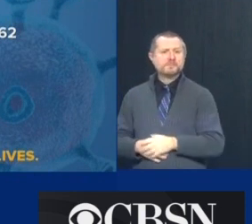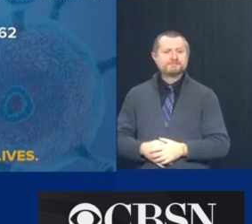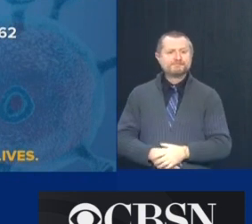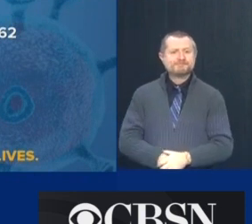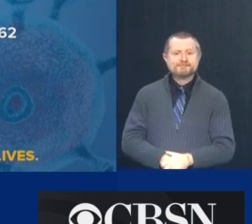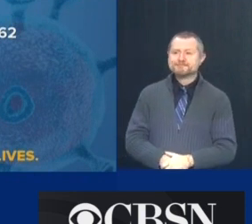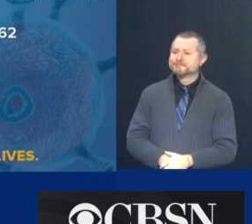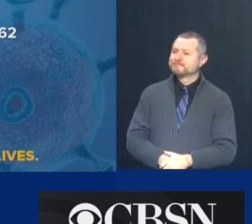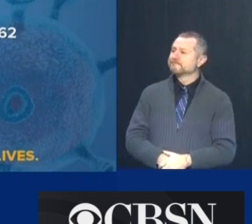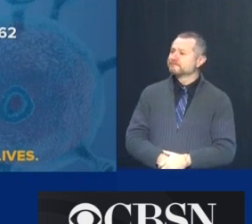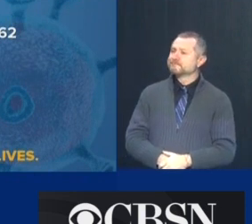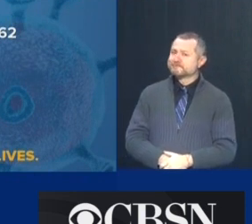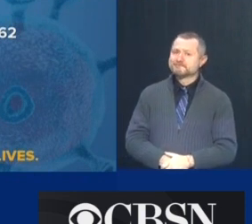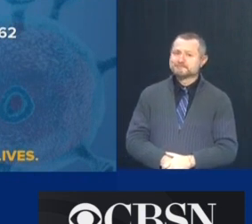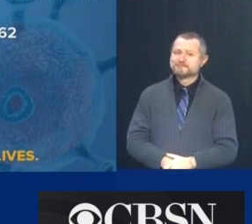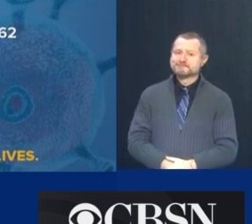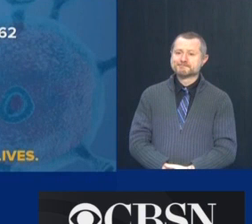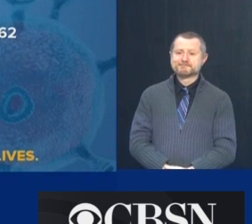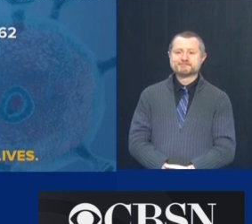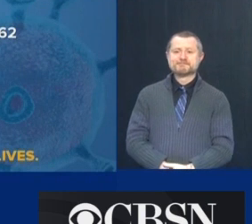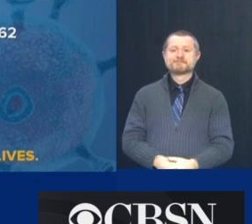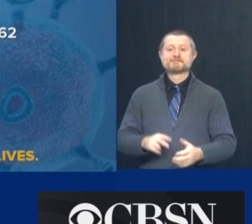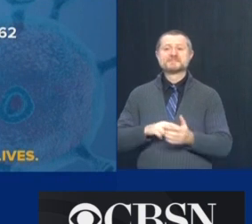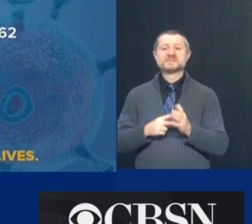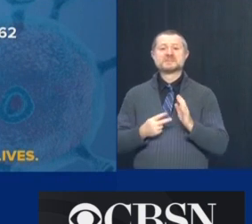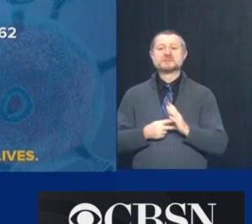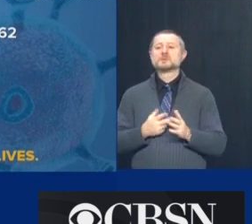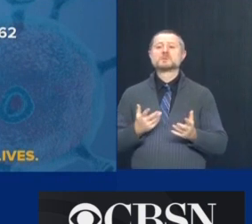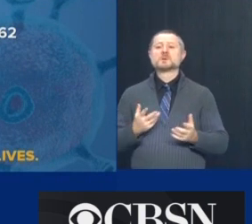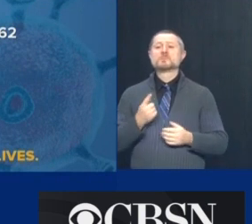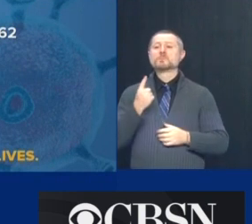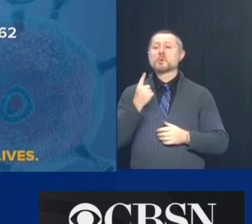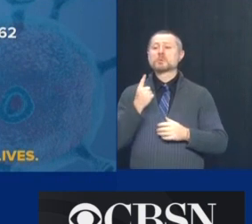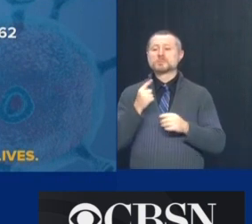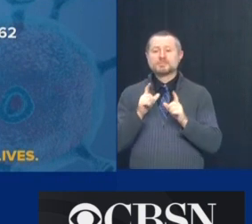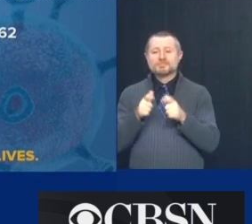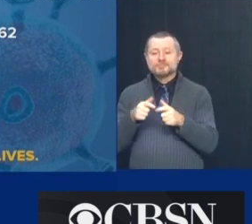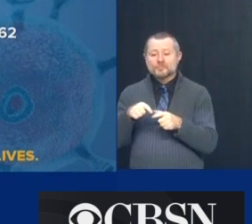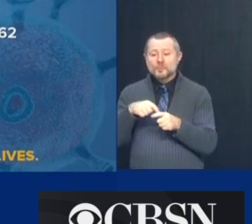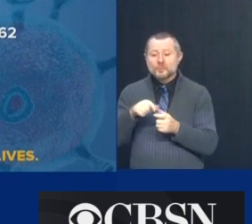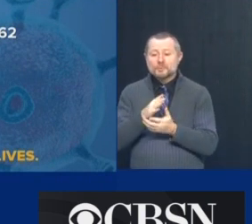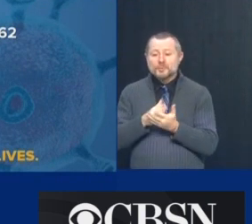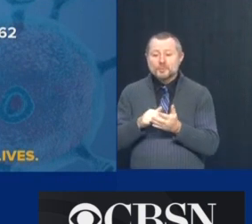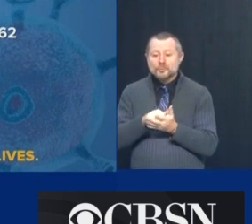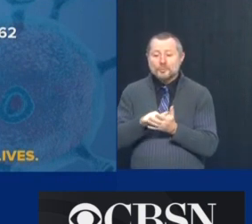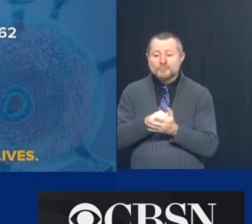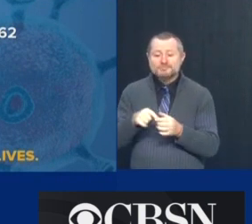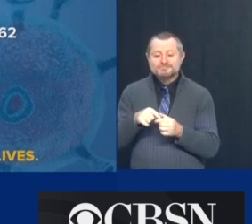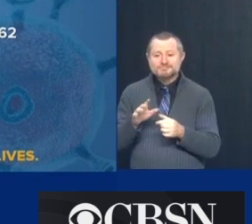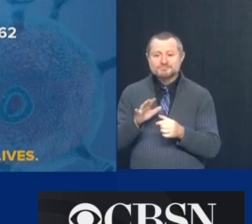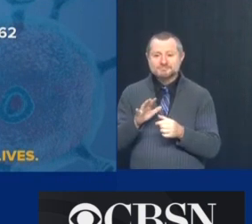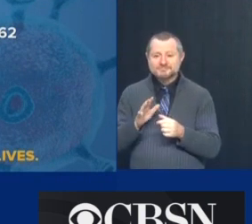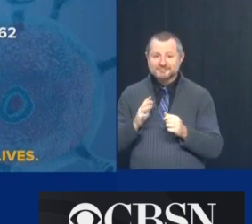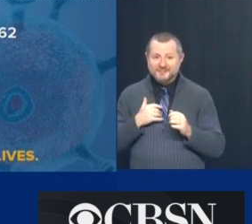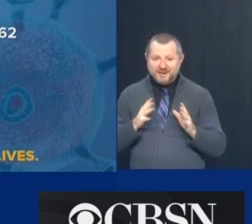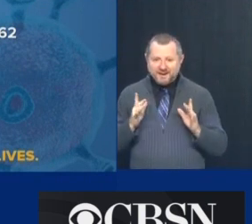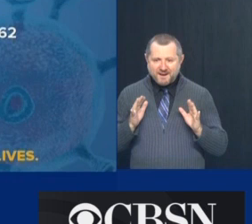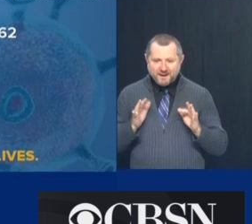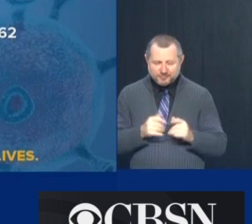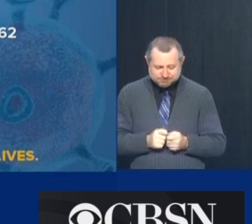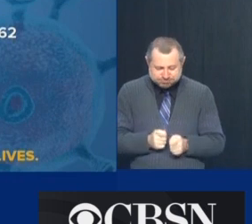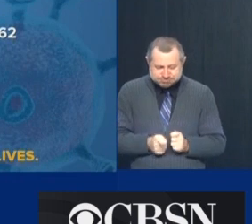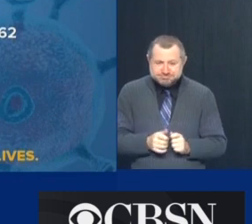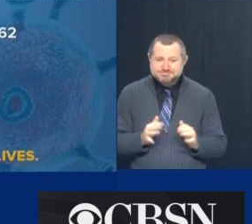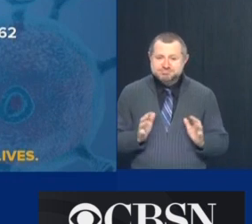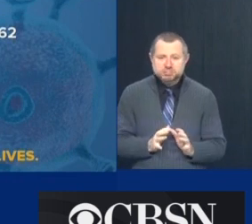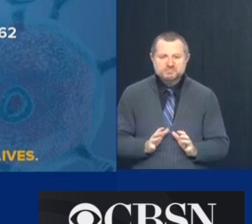And it's not a situation where it's only happening in one part of the state, and then we can shift resources from one part